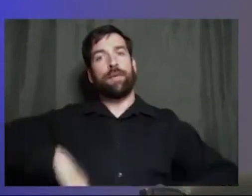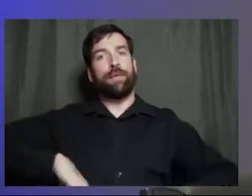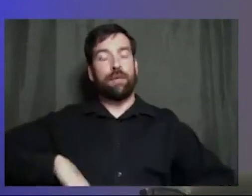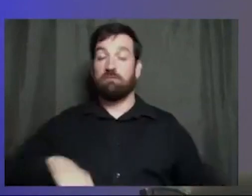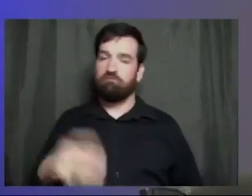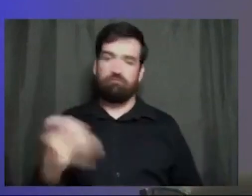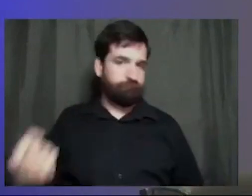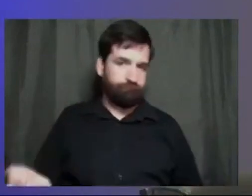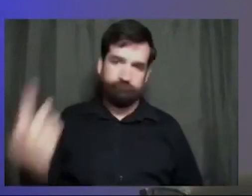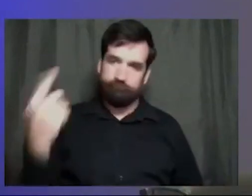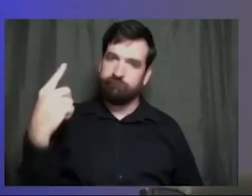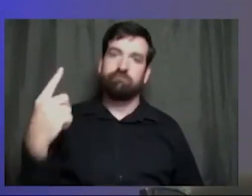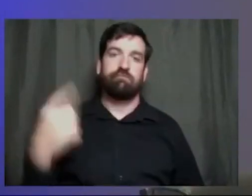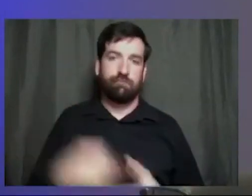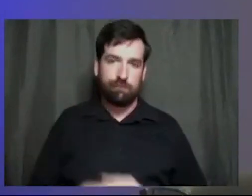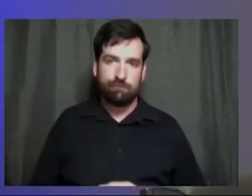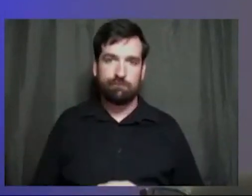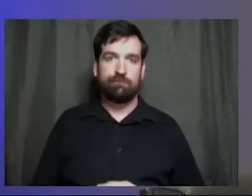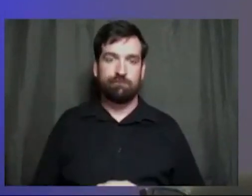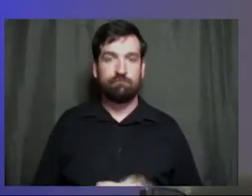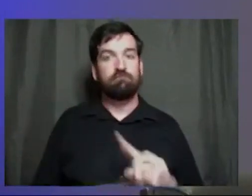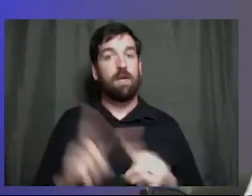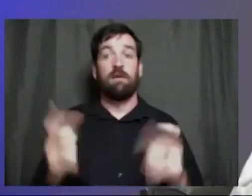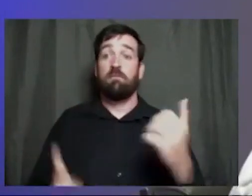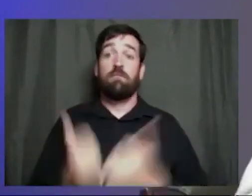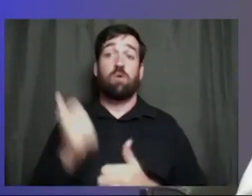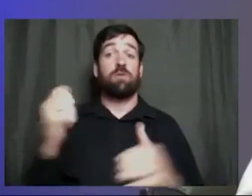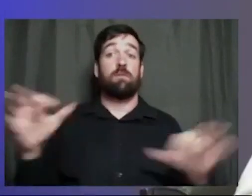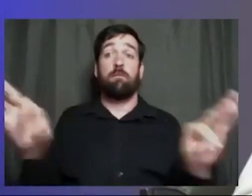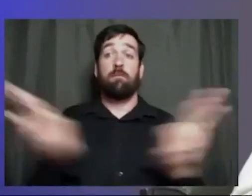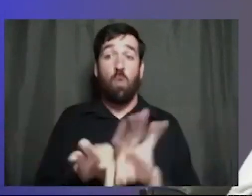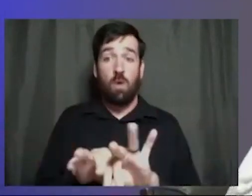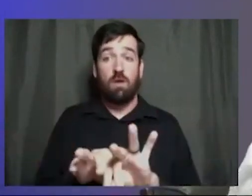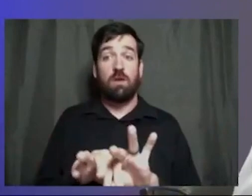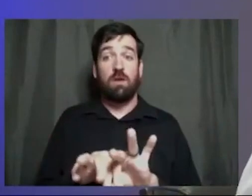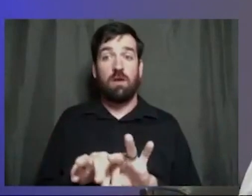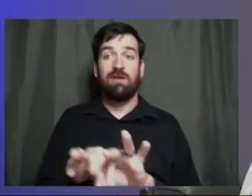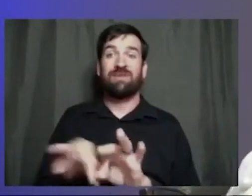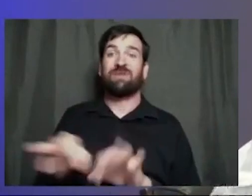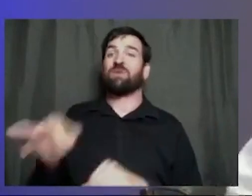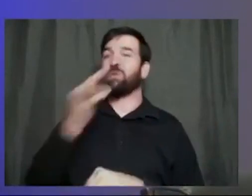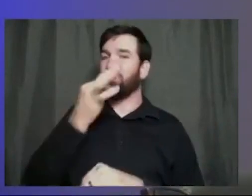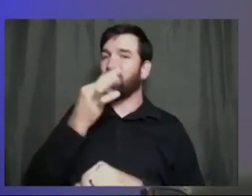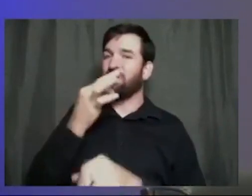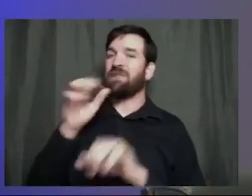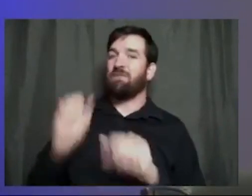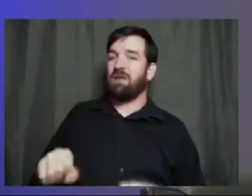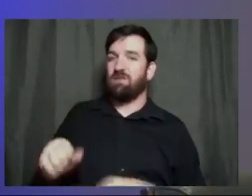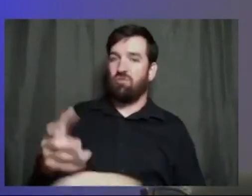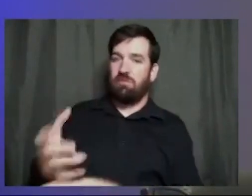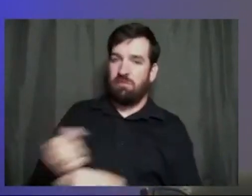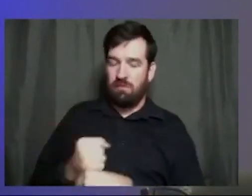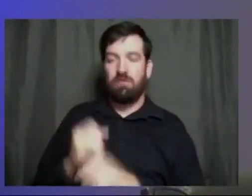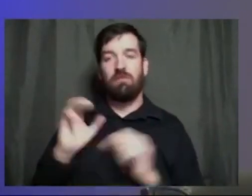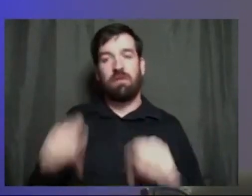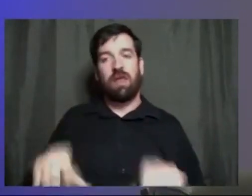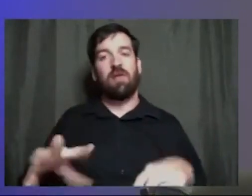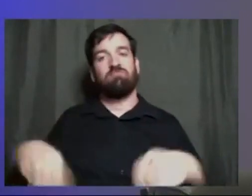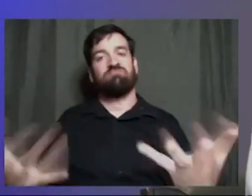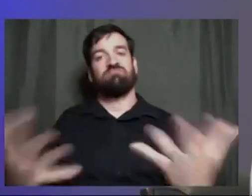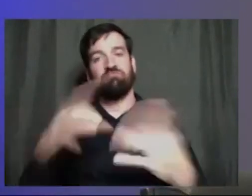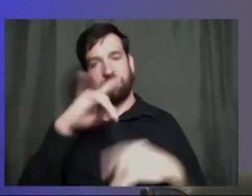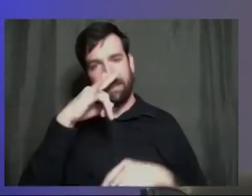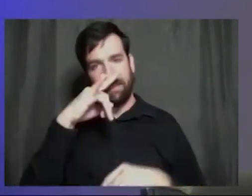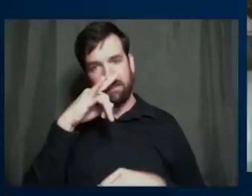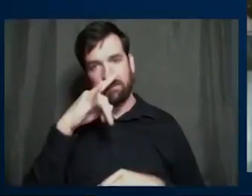understandable. But I think the most important thing is that we get it as soon as possible so that we can get as many kids vaccinated as possible. All right,